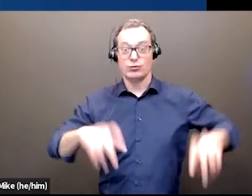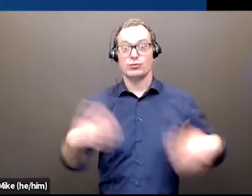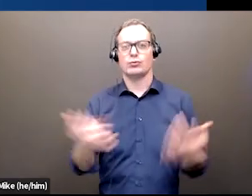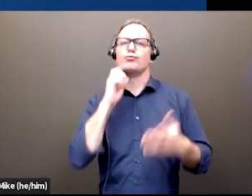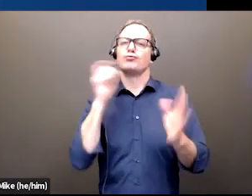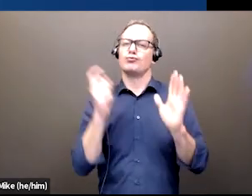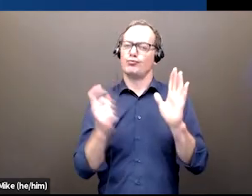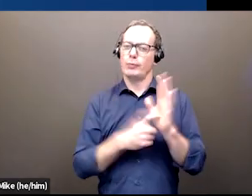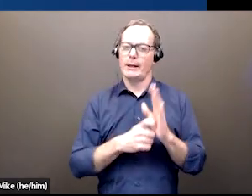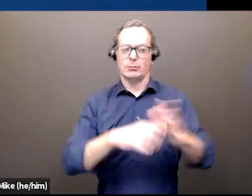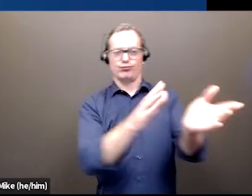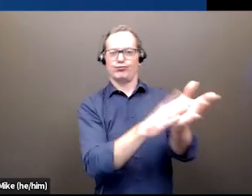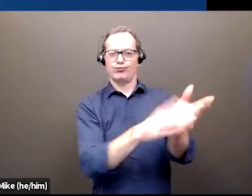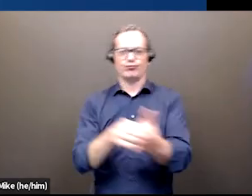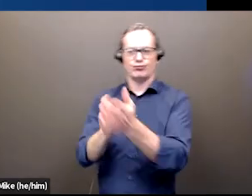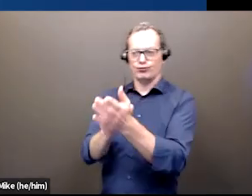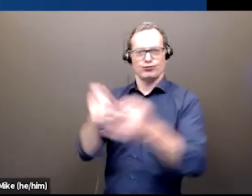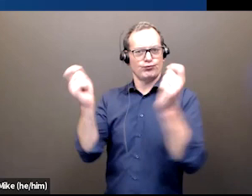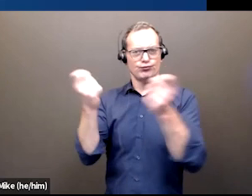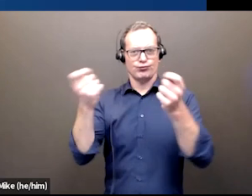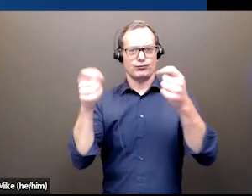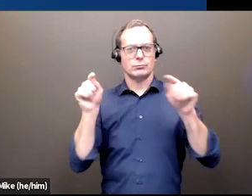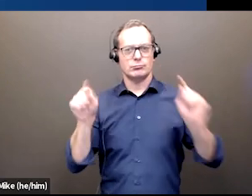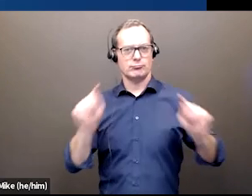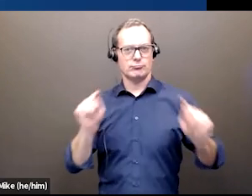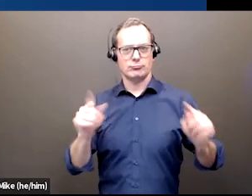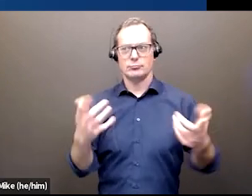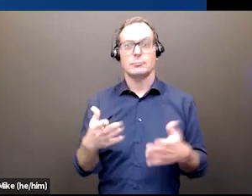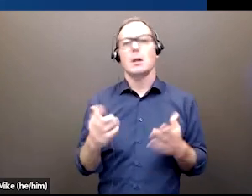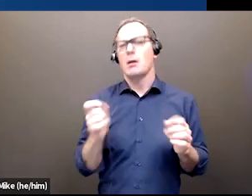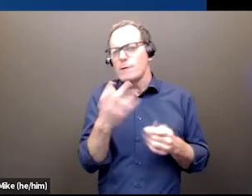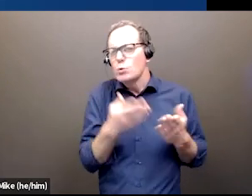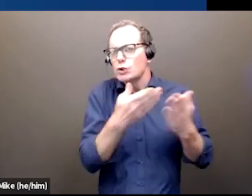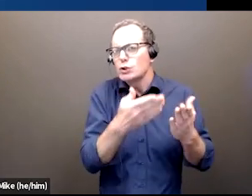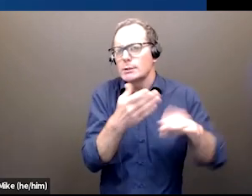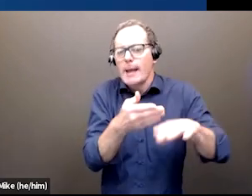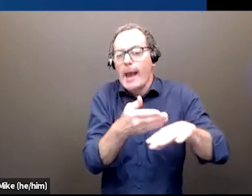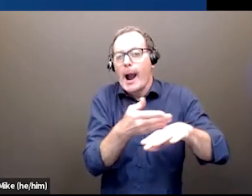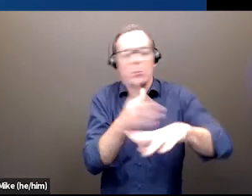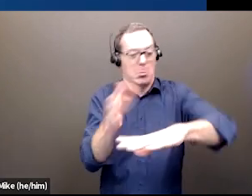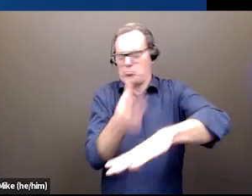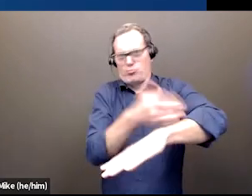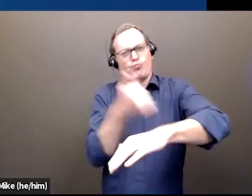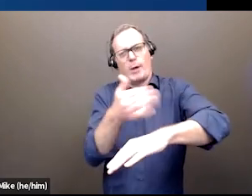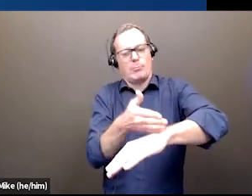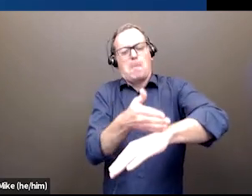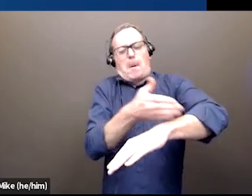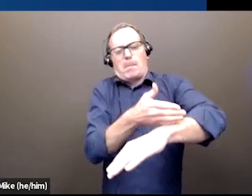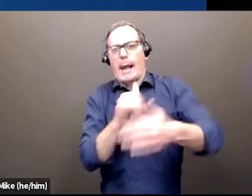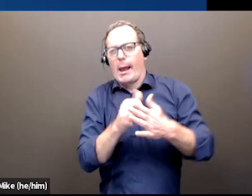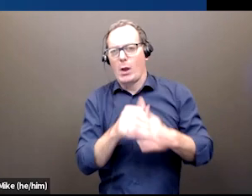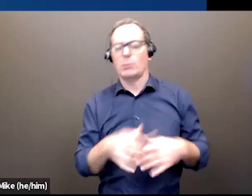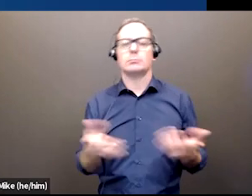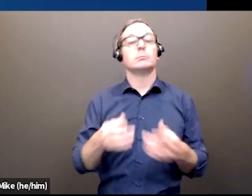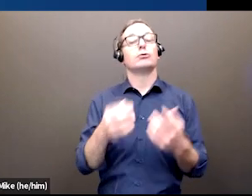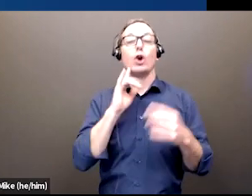and celebration of the achievements of the projects with some suggestions for further enhancements, concluding that both